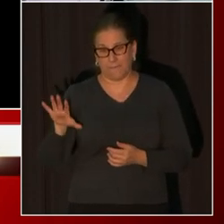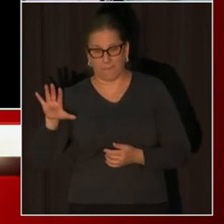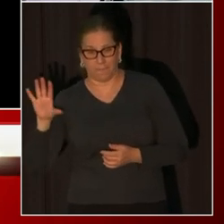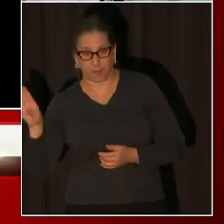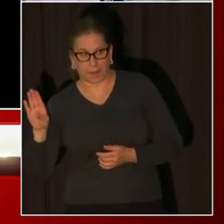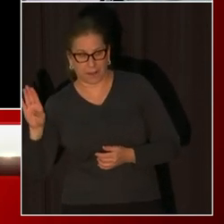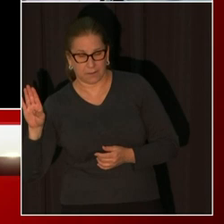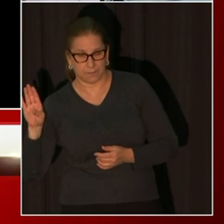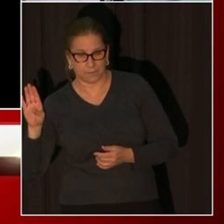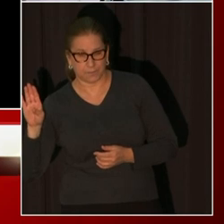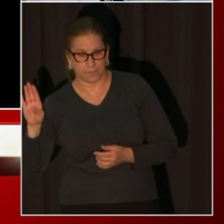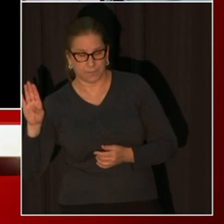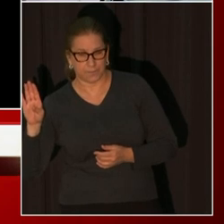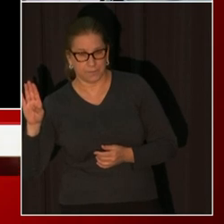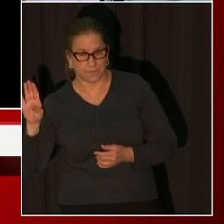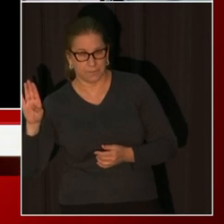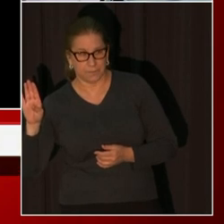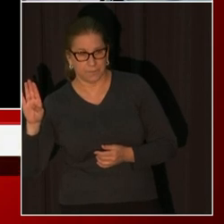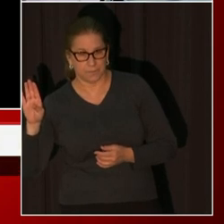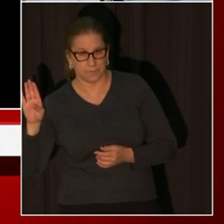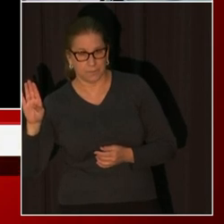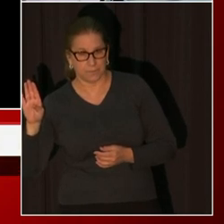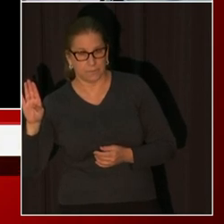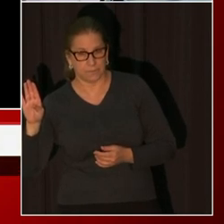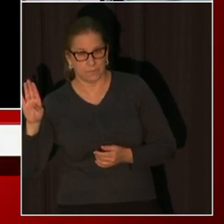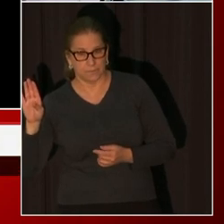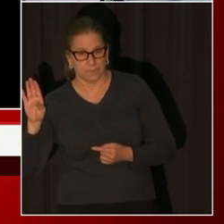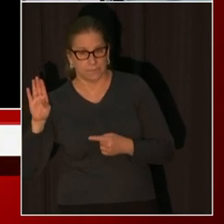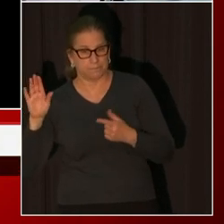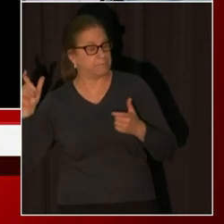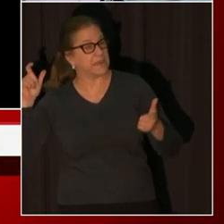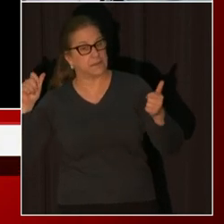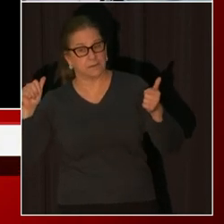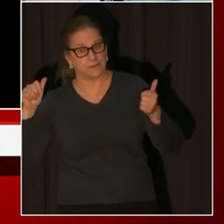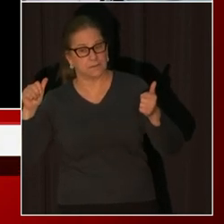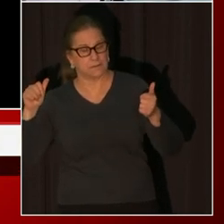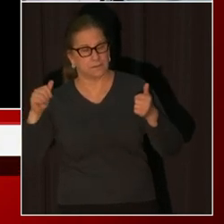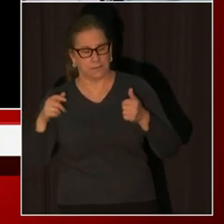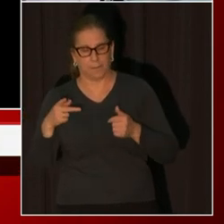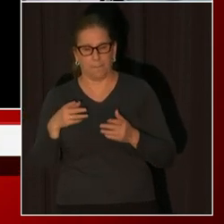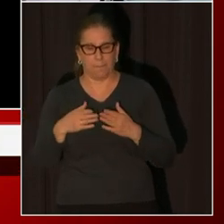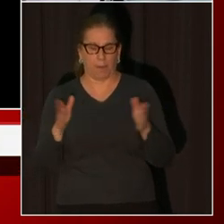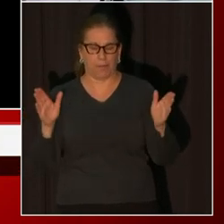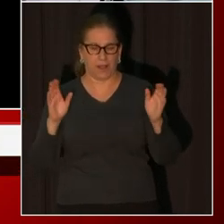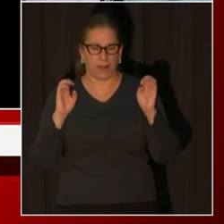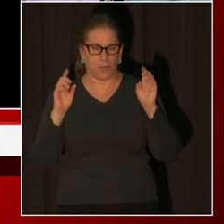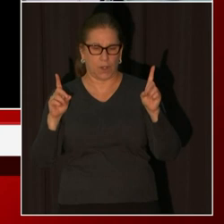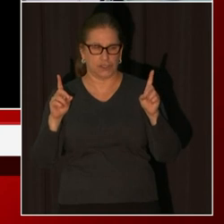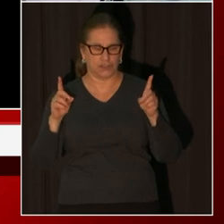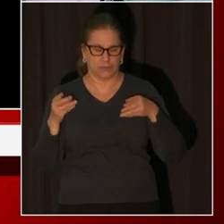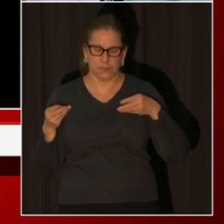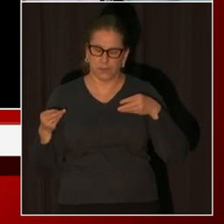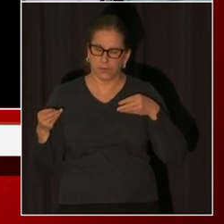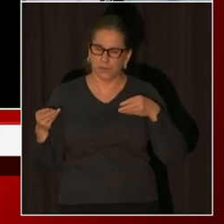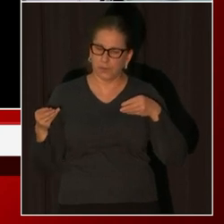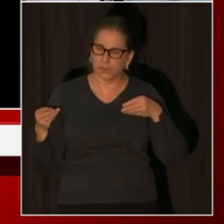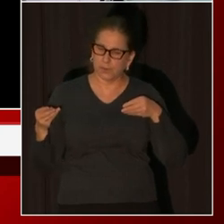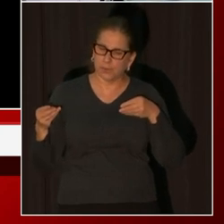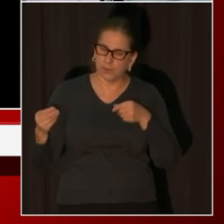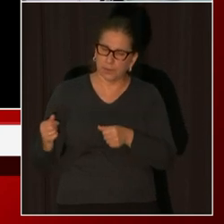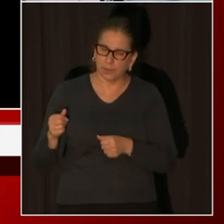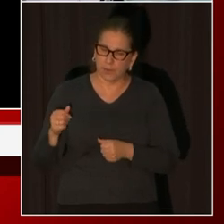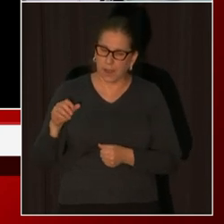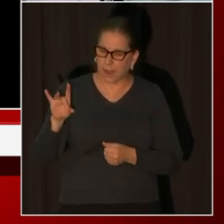expenditure follows historical patterns here. Public education is our greatest expenditure at $2.6 billion in the local